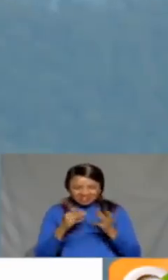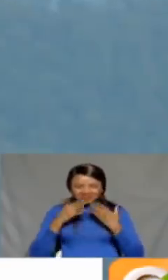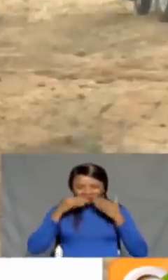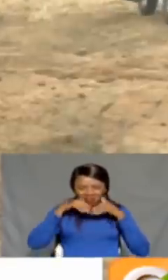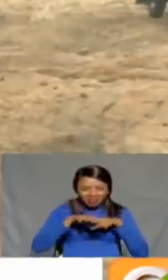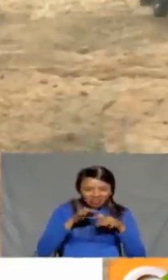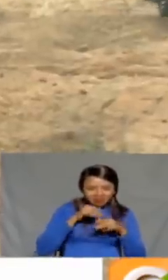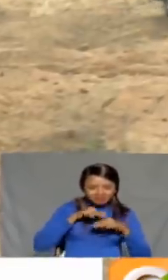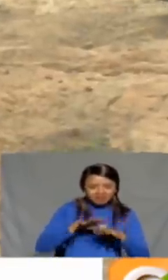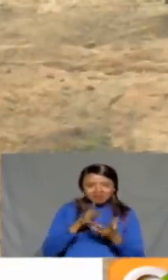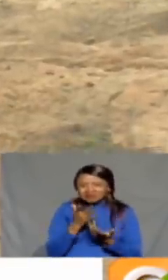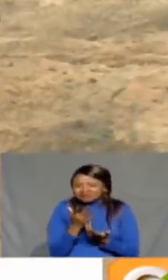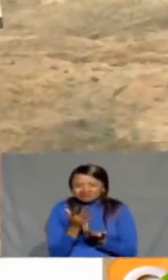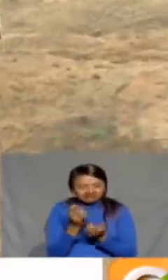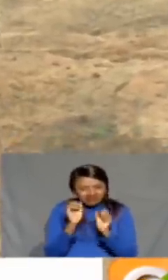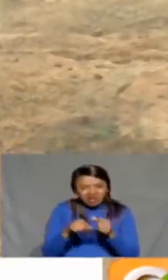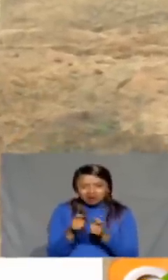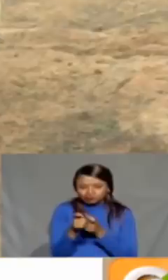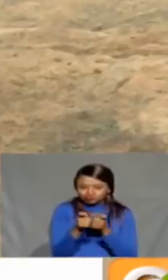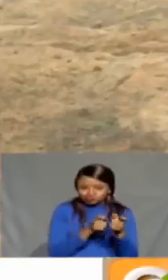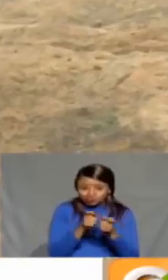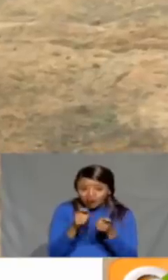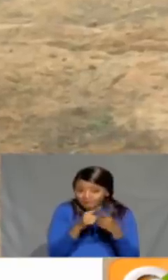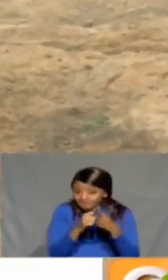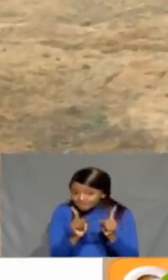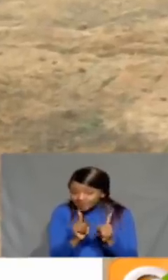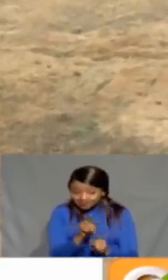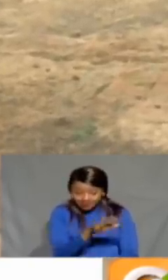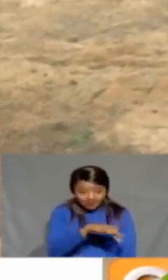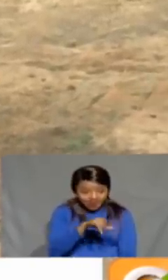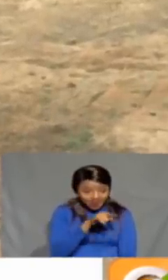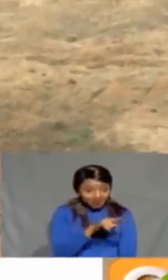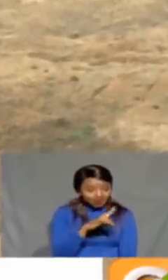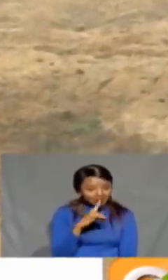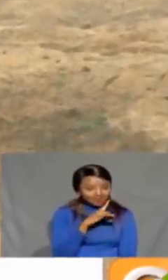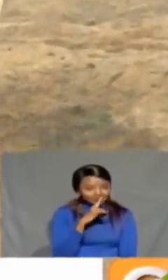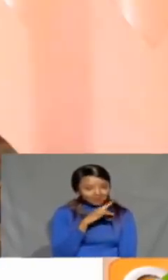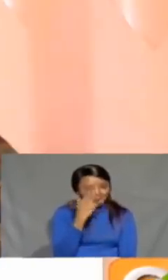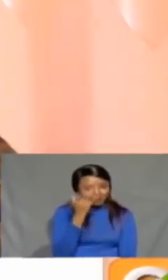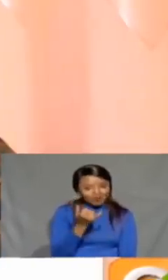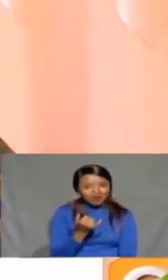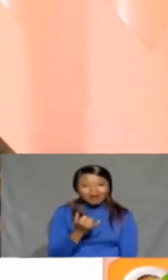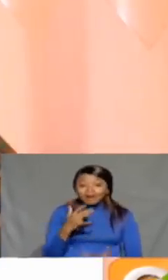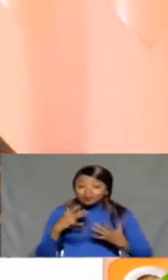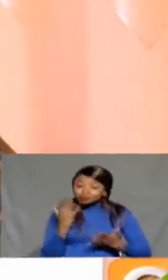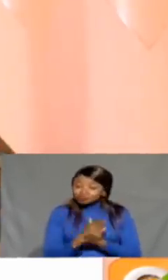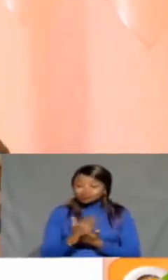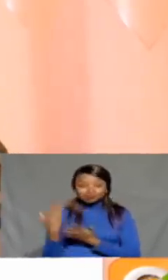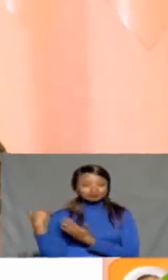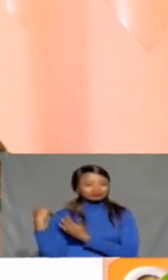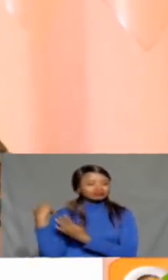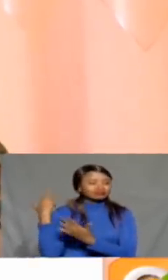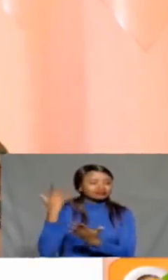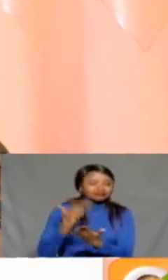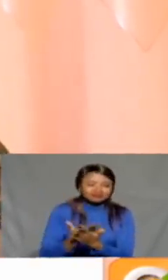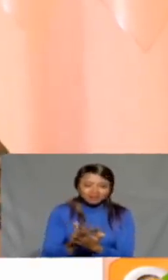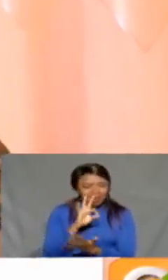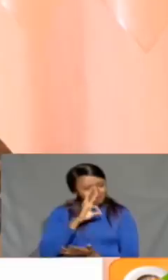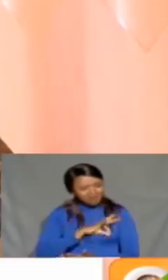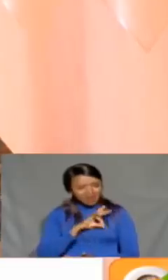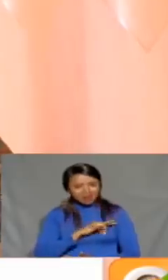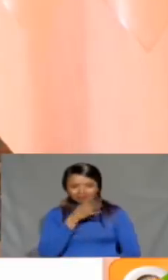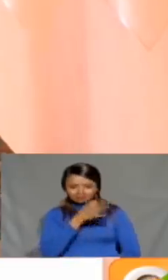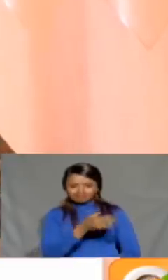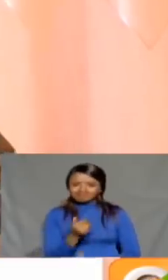this natural resource has been under threat for decades now. We've been benefiting from it, and it is important that the